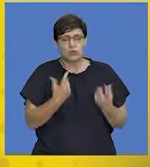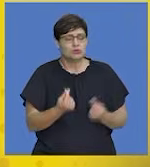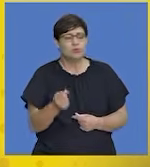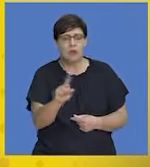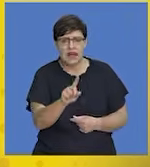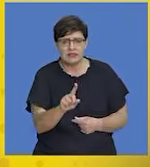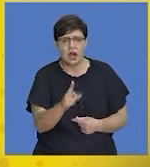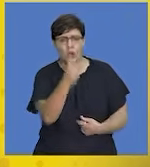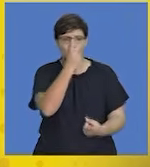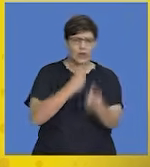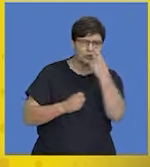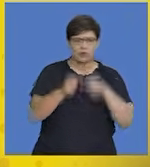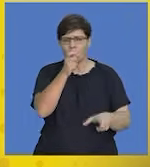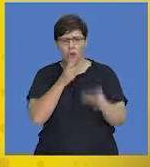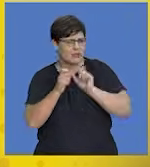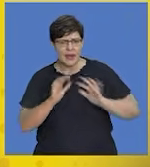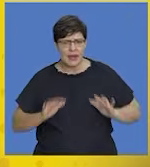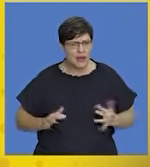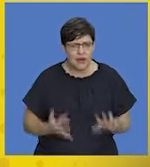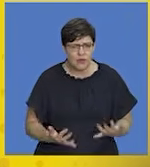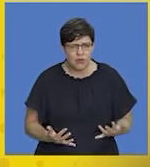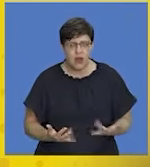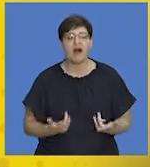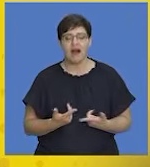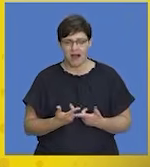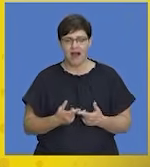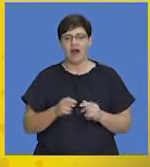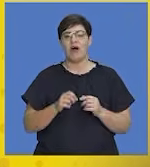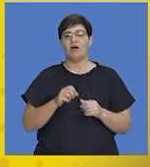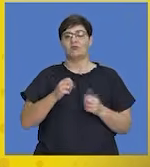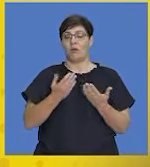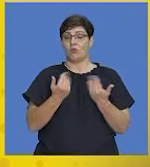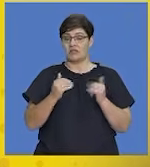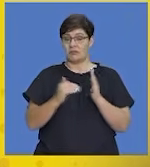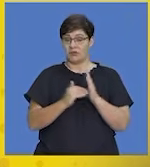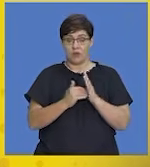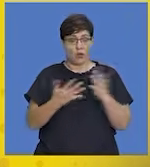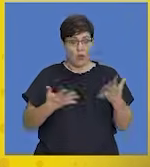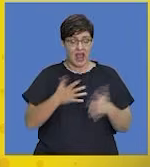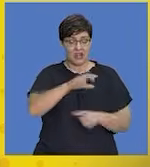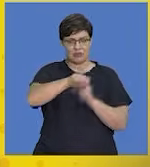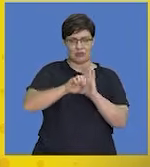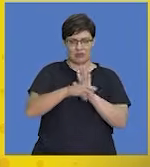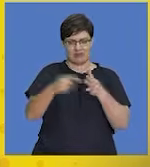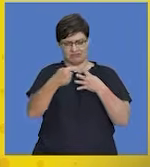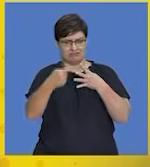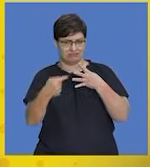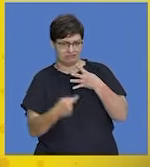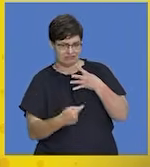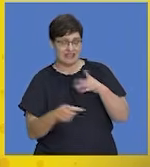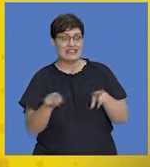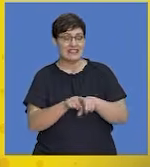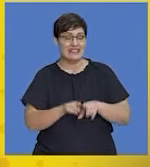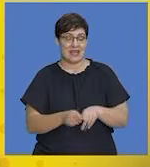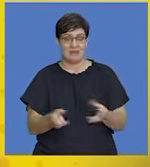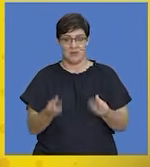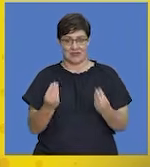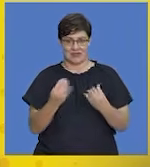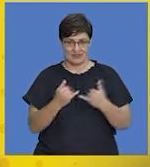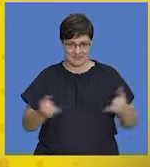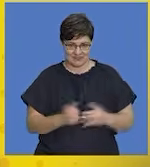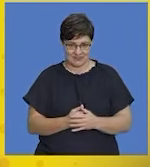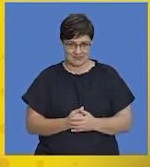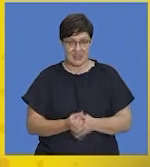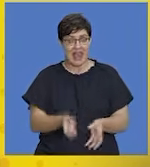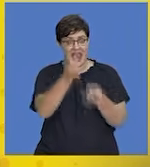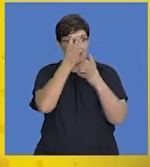to send your questions and comments through to us is follow Was a Matrix on all our social media platforms as well as our WhatsApp line.